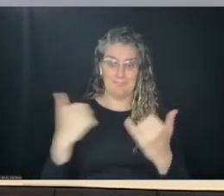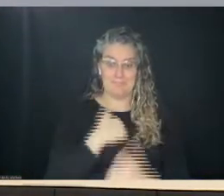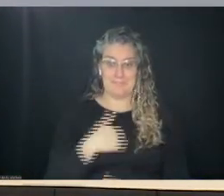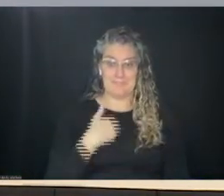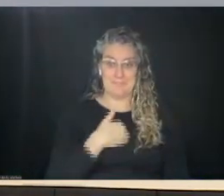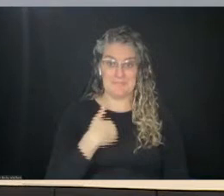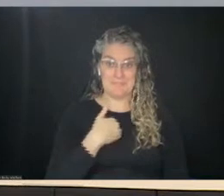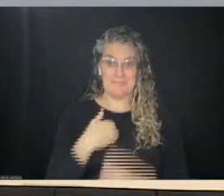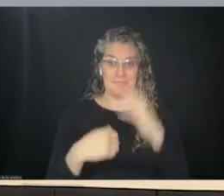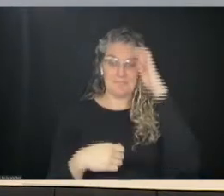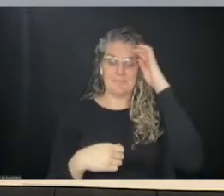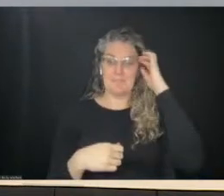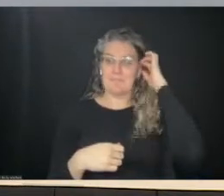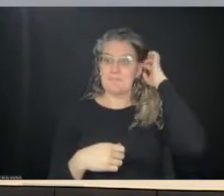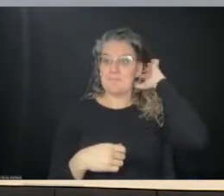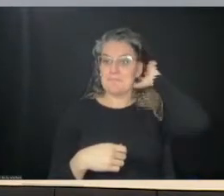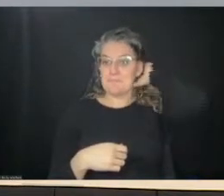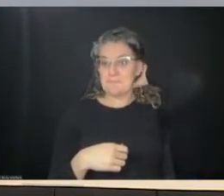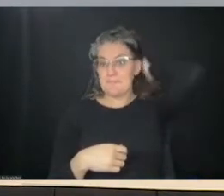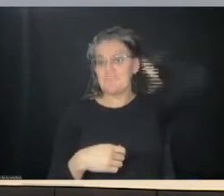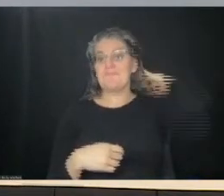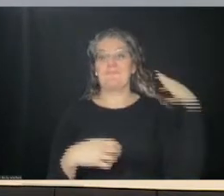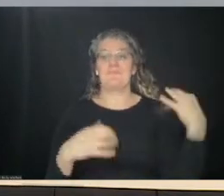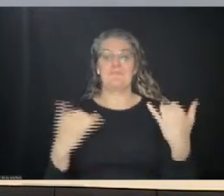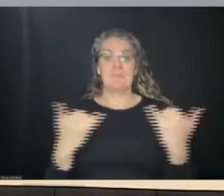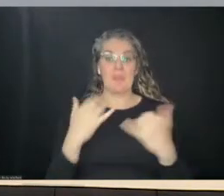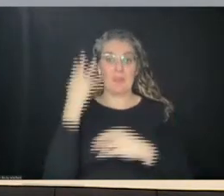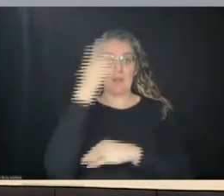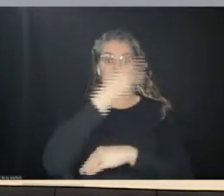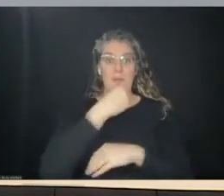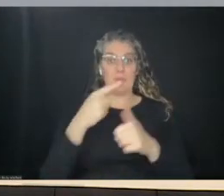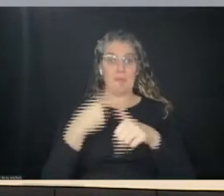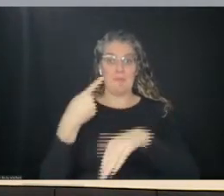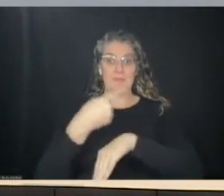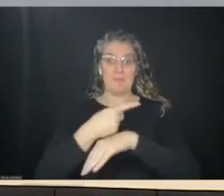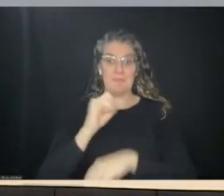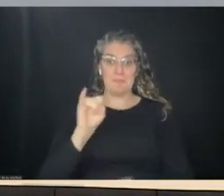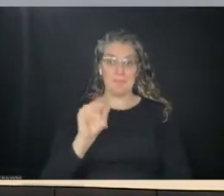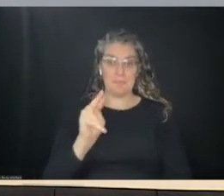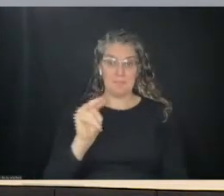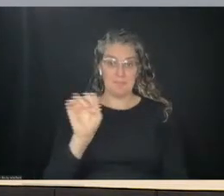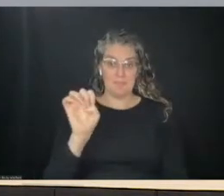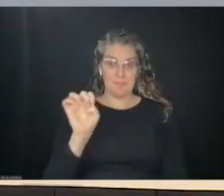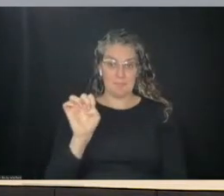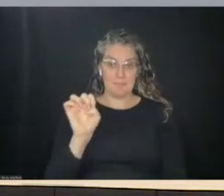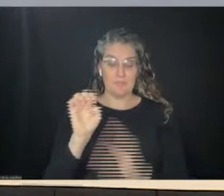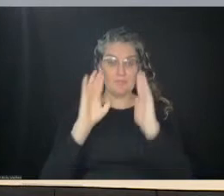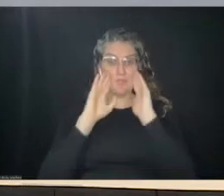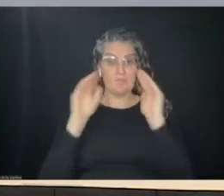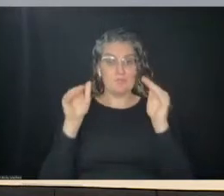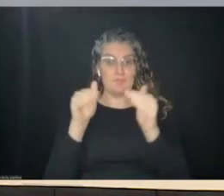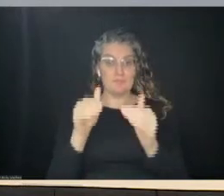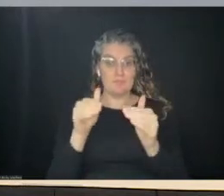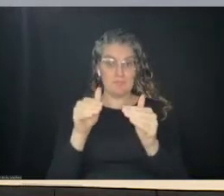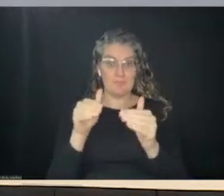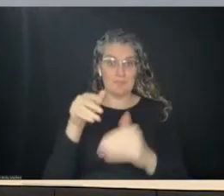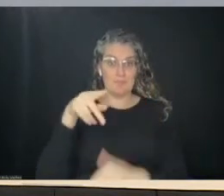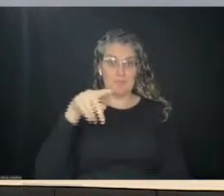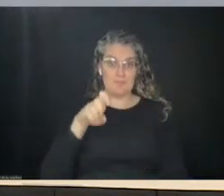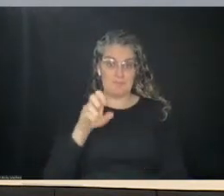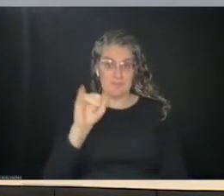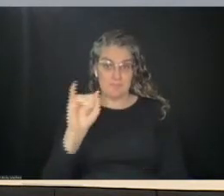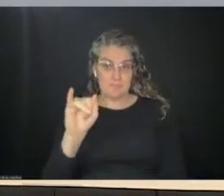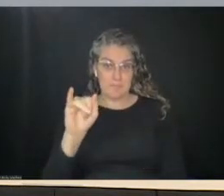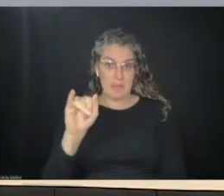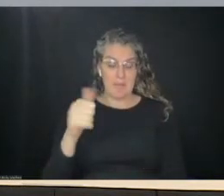lovely first day of June. I will give our update on COVID-19 here in PI in Canada,